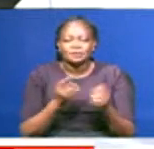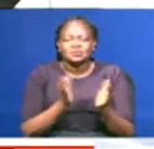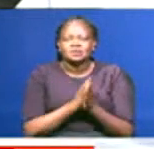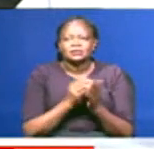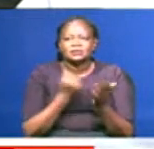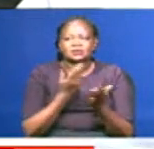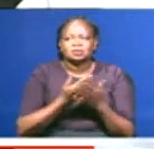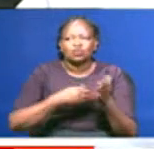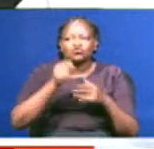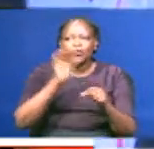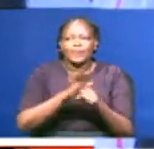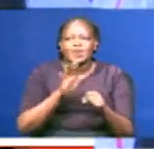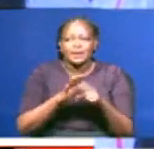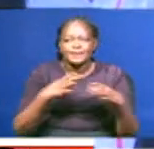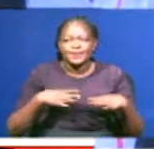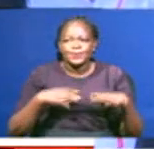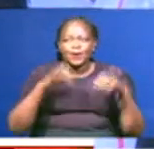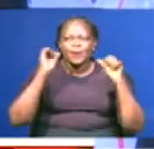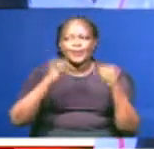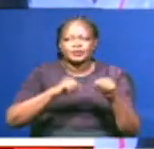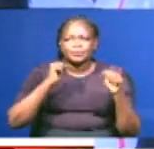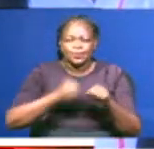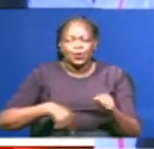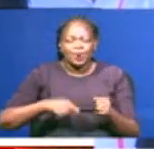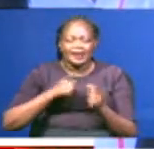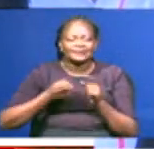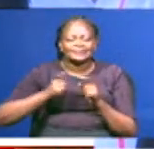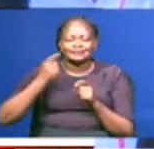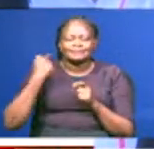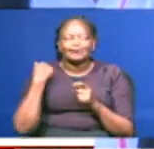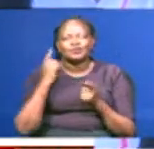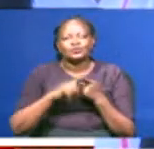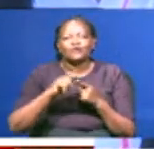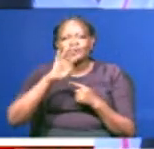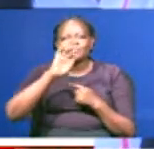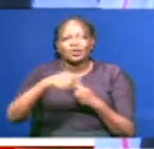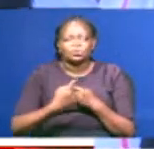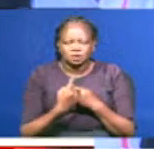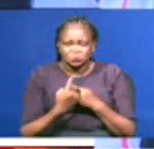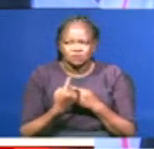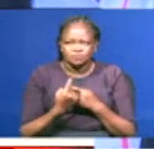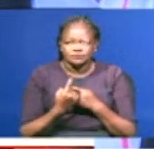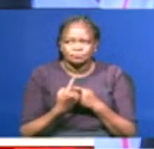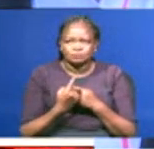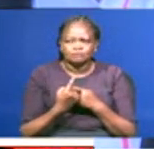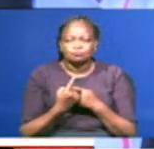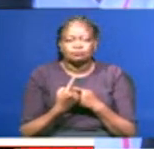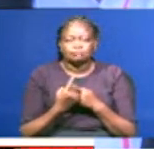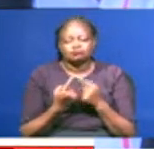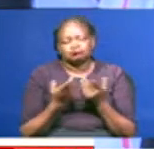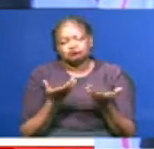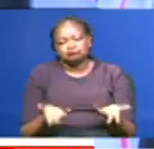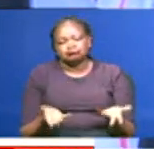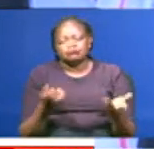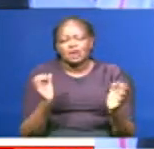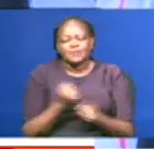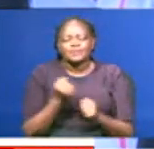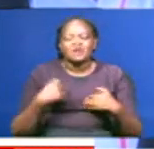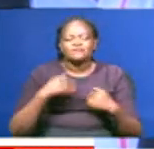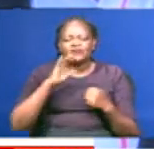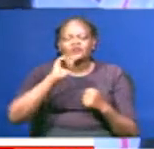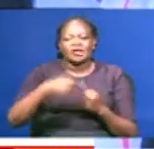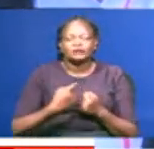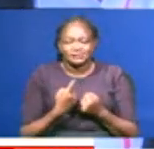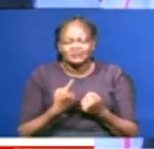many people as possible. We are increasing the number to 5,000. Okay? Now, we cannot have 5,000 desks